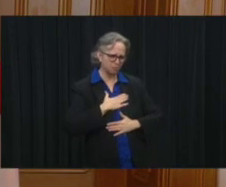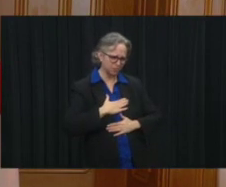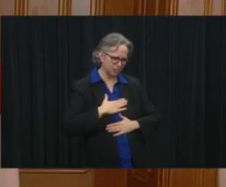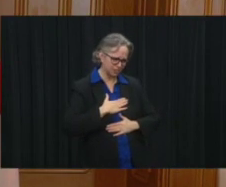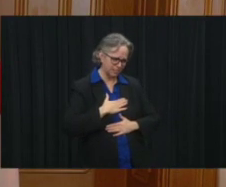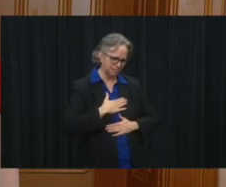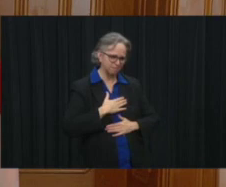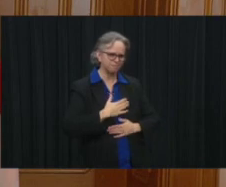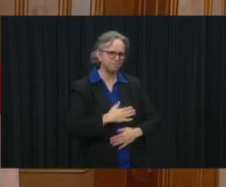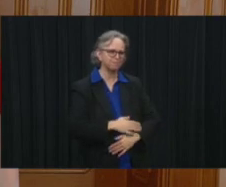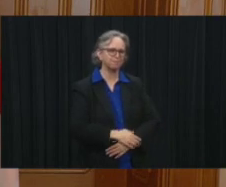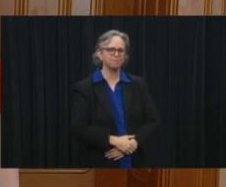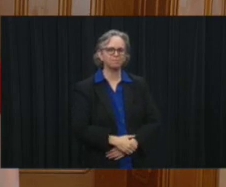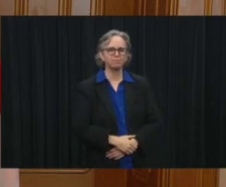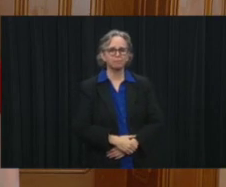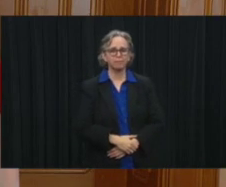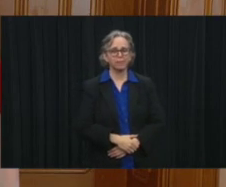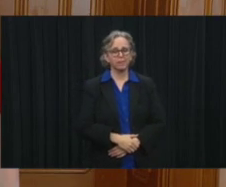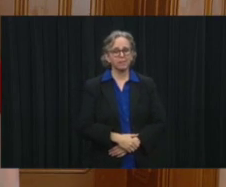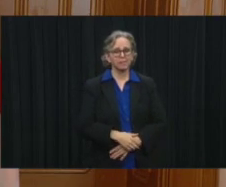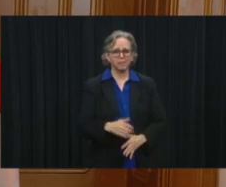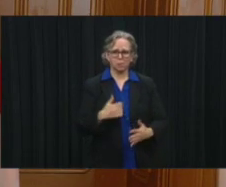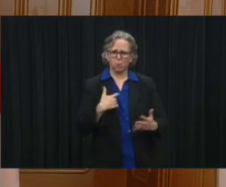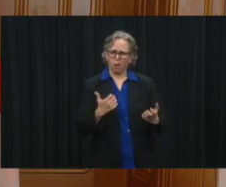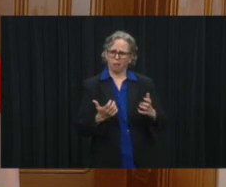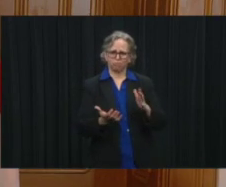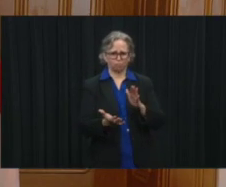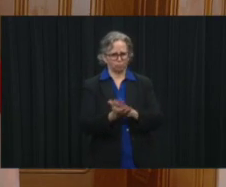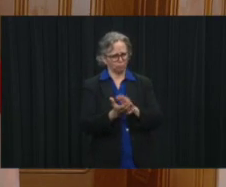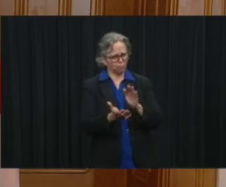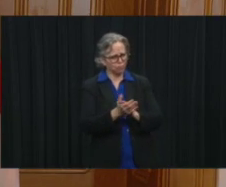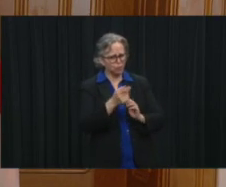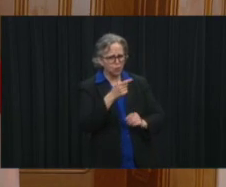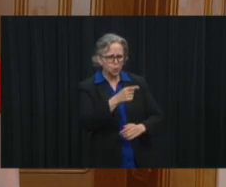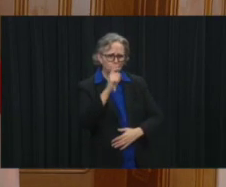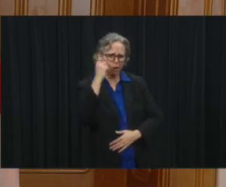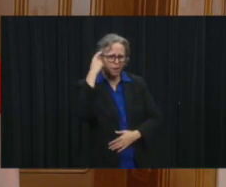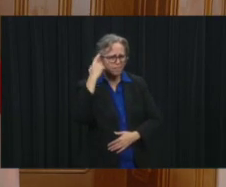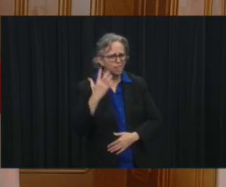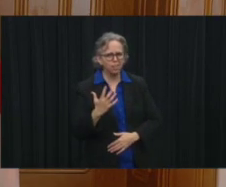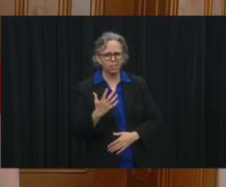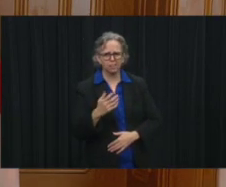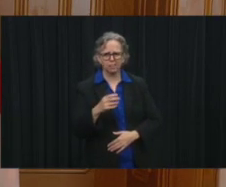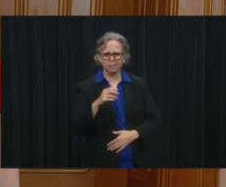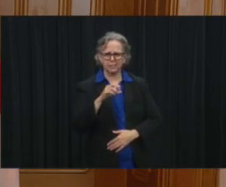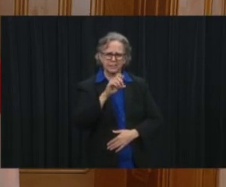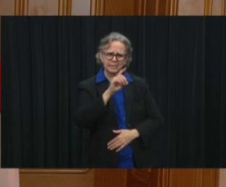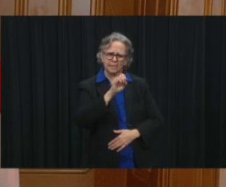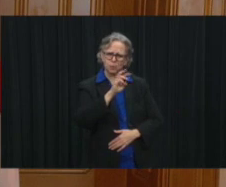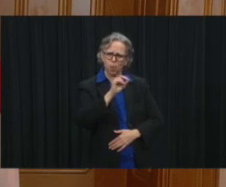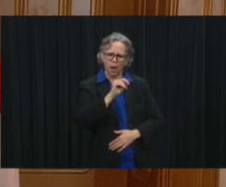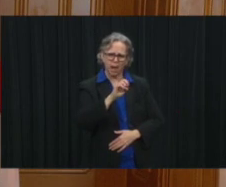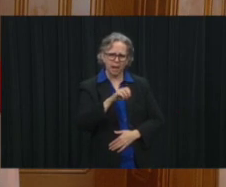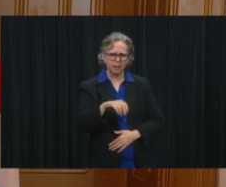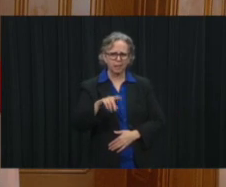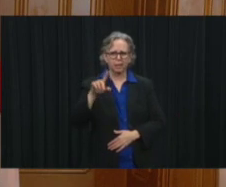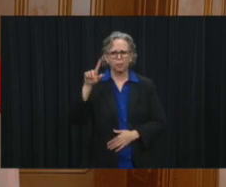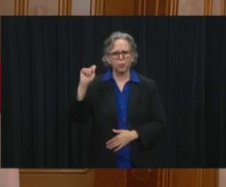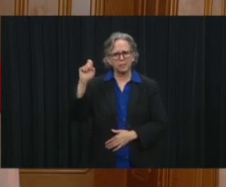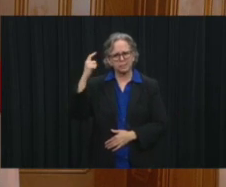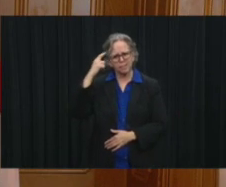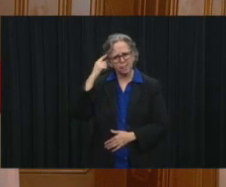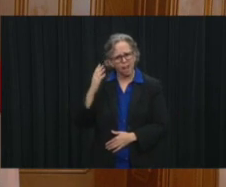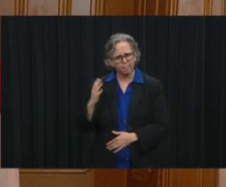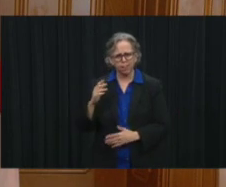just commending Governor DeWine, Lieutenant Governor Husted, Dr. Amy Acton, for all your hard work